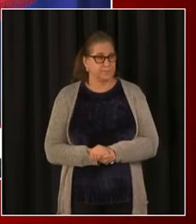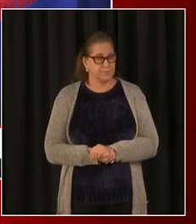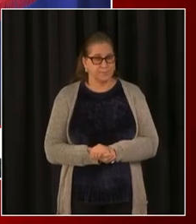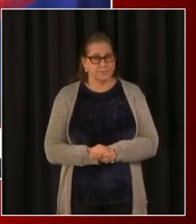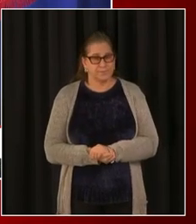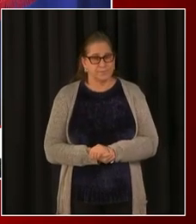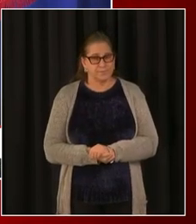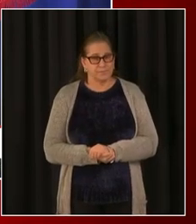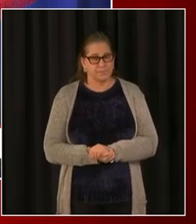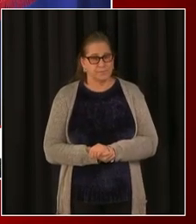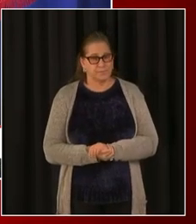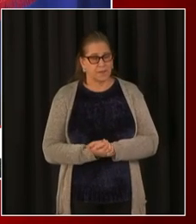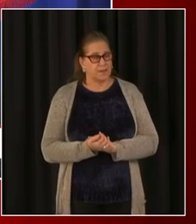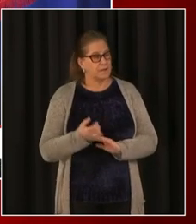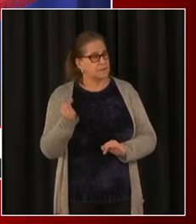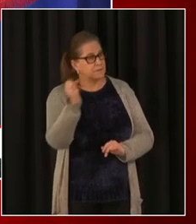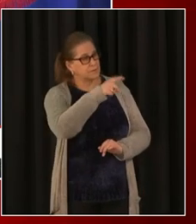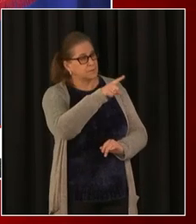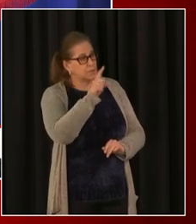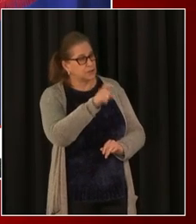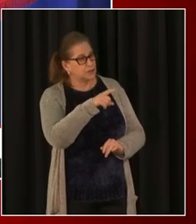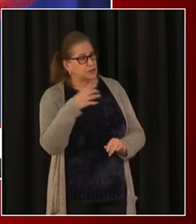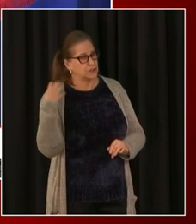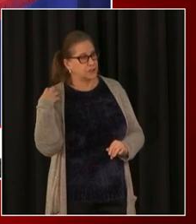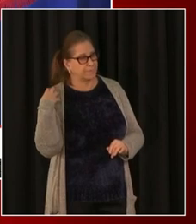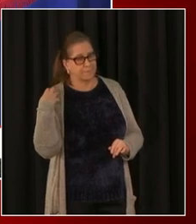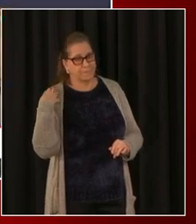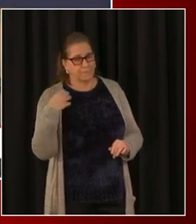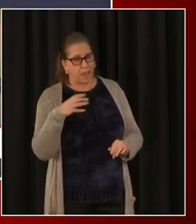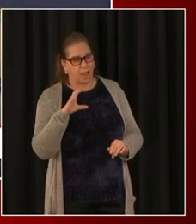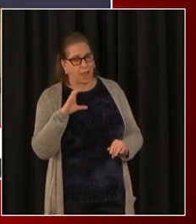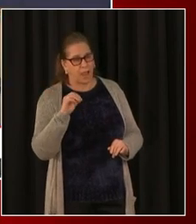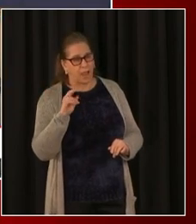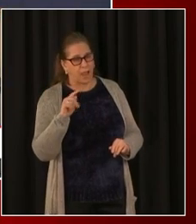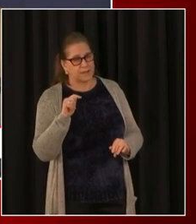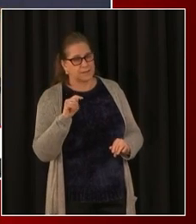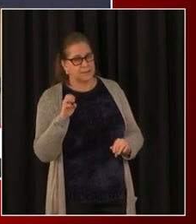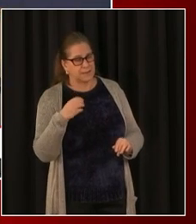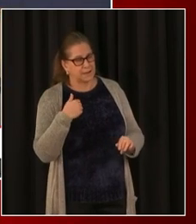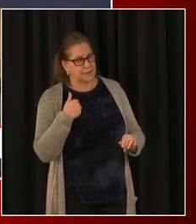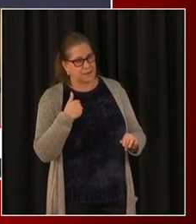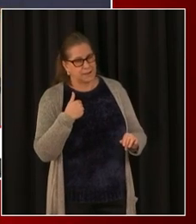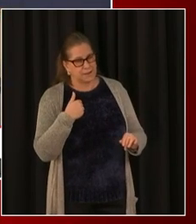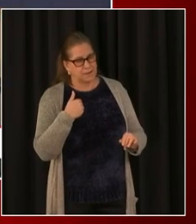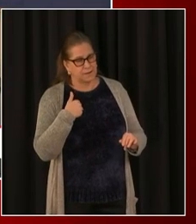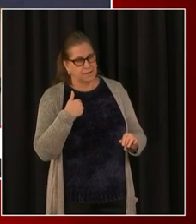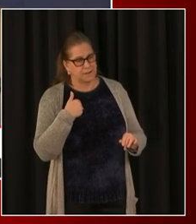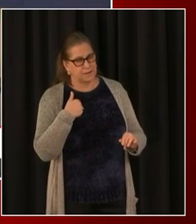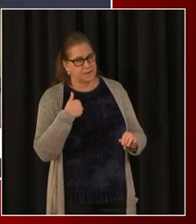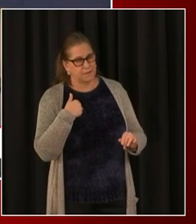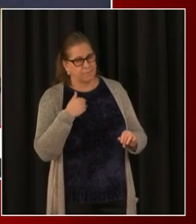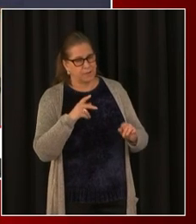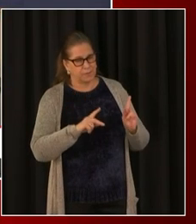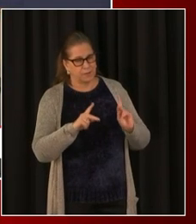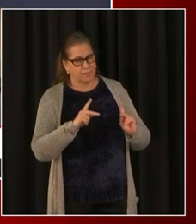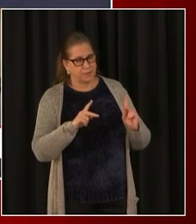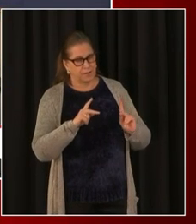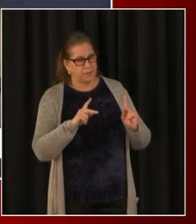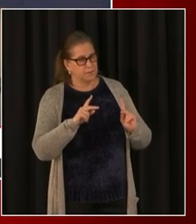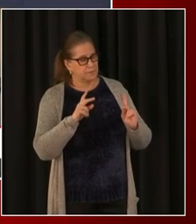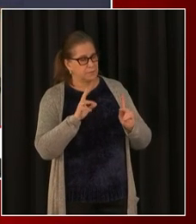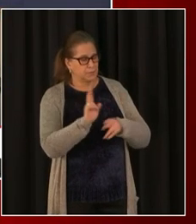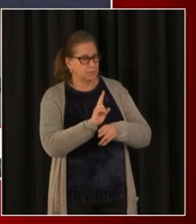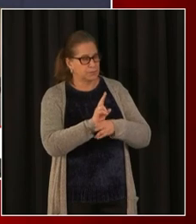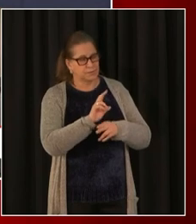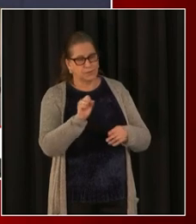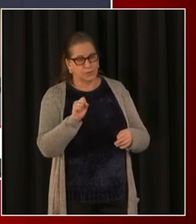Chief Conte. Okay. Chief Conte, I've talked to some people and I've monitored social media,